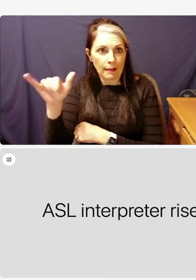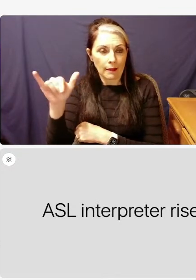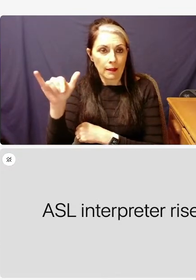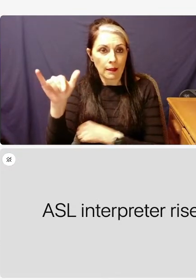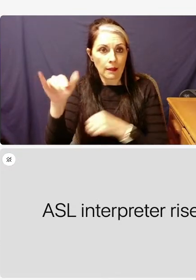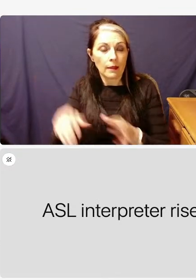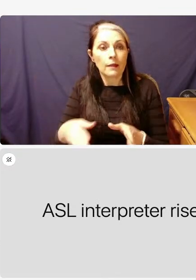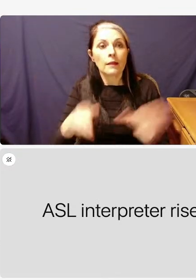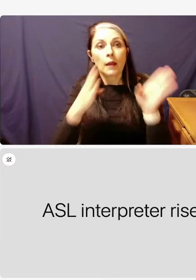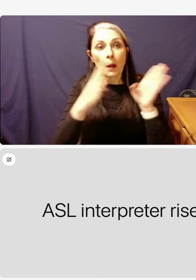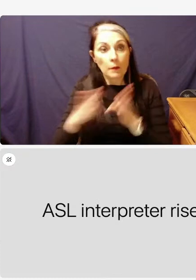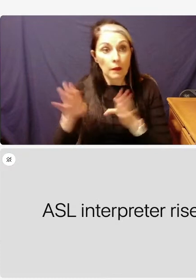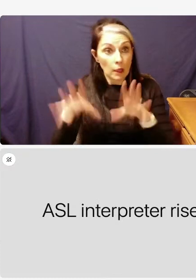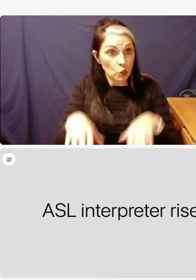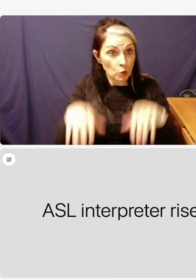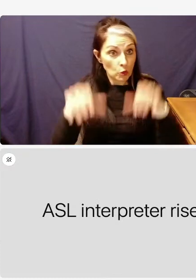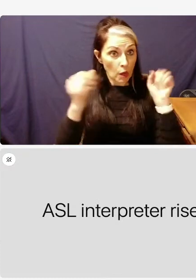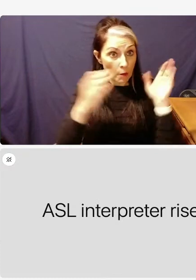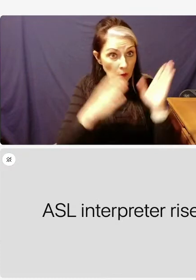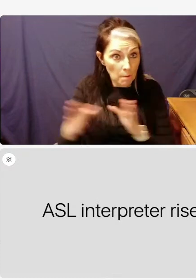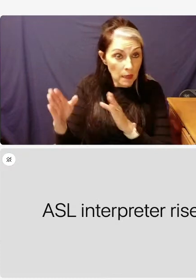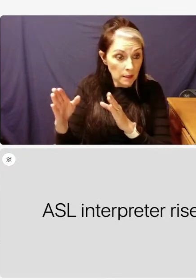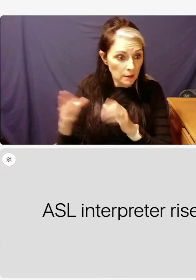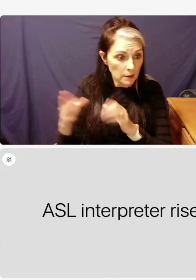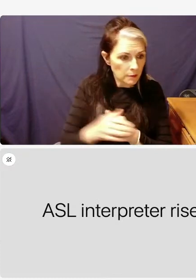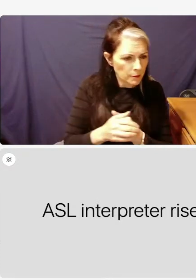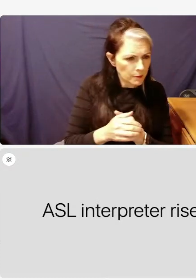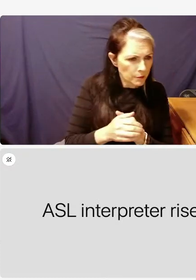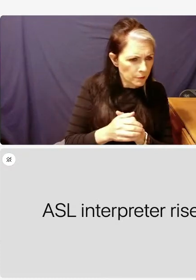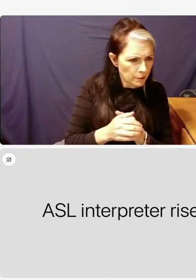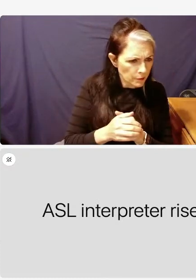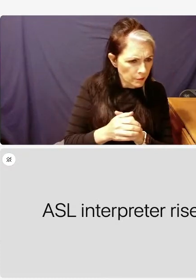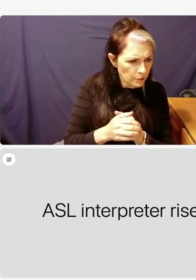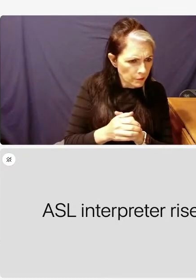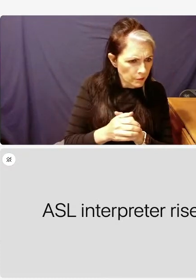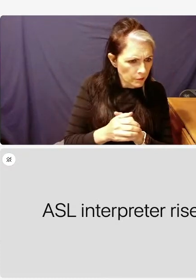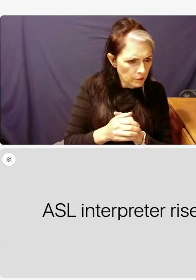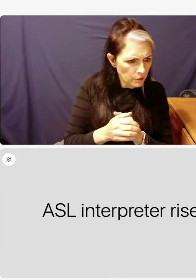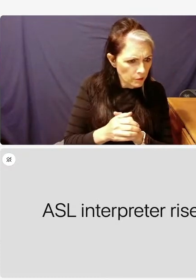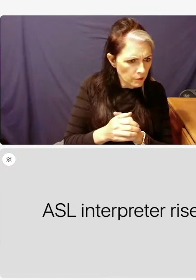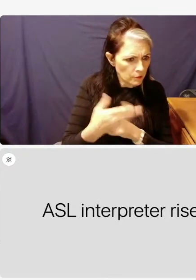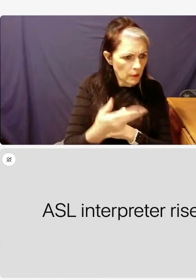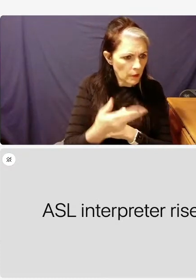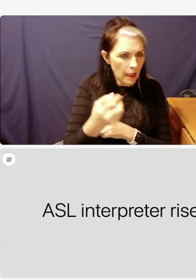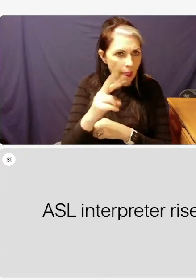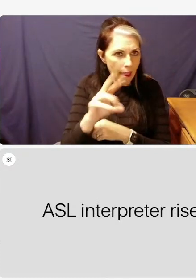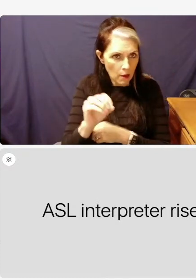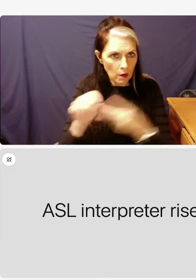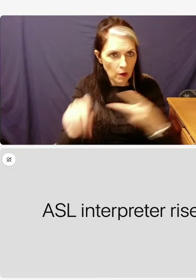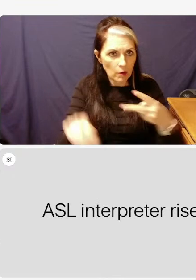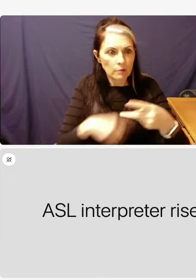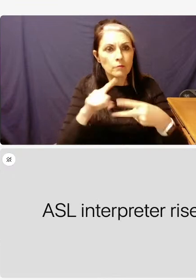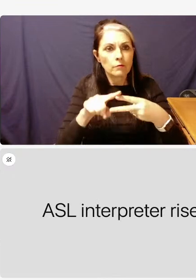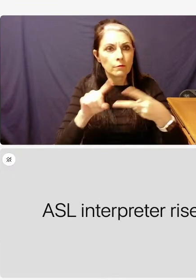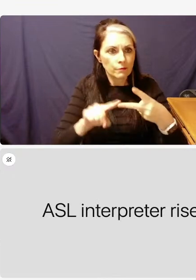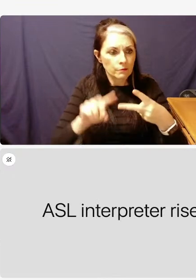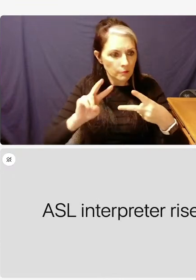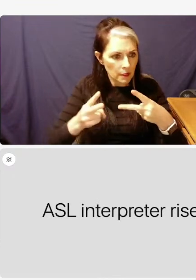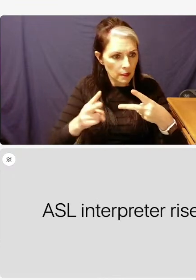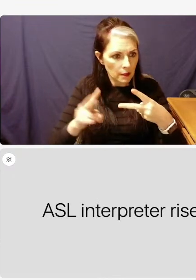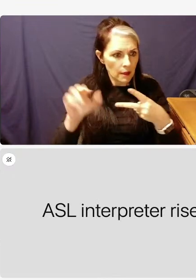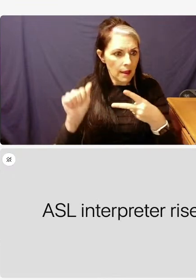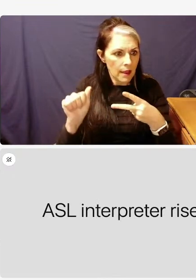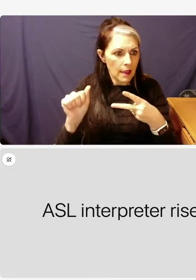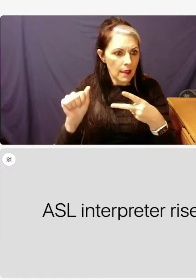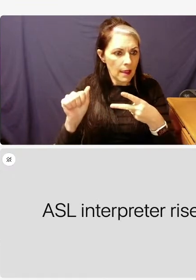a motion by board member hara second by uh board member ibarra uh all those in favor please say aye